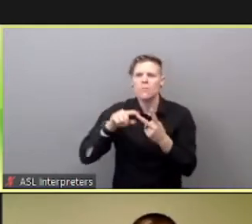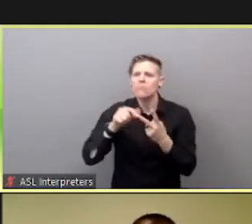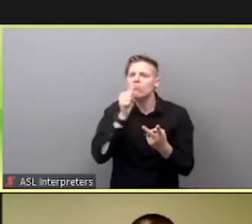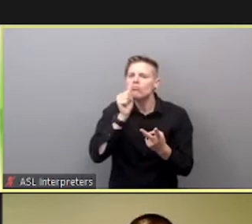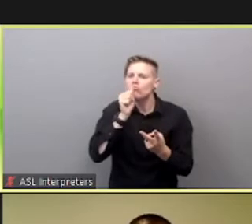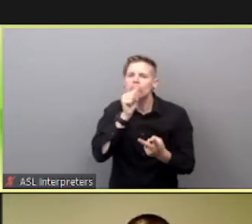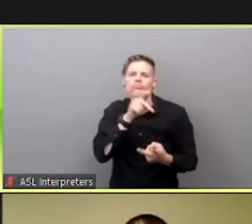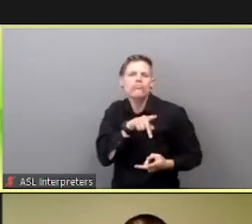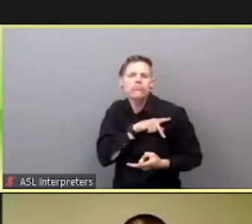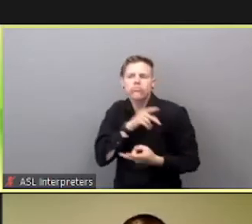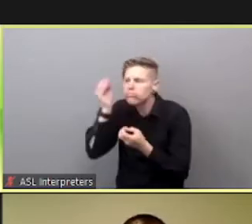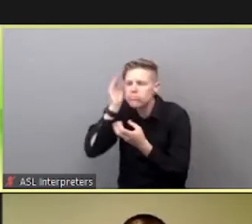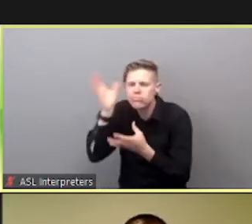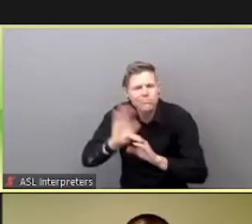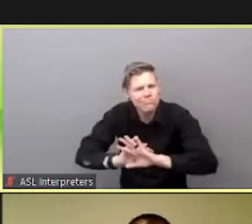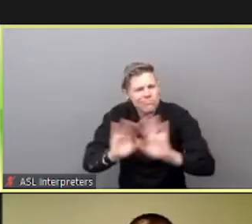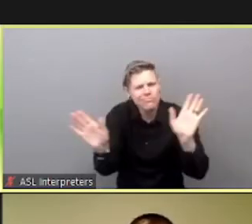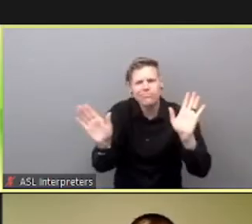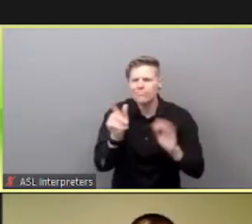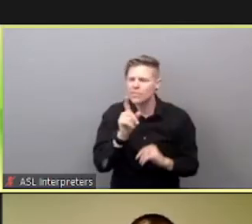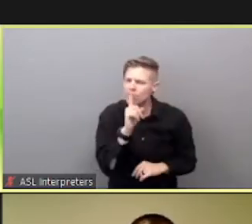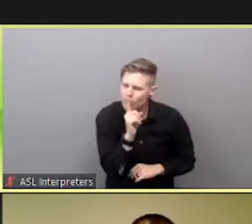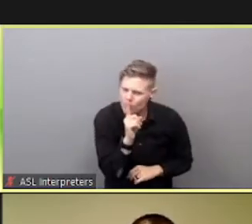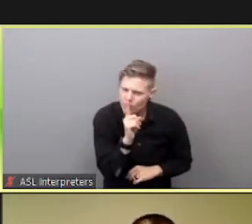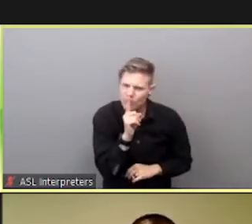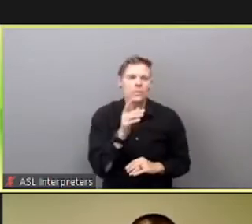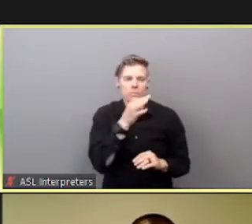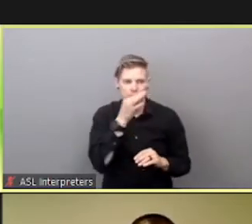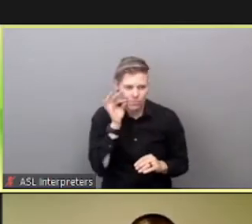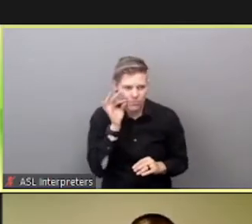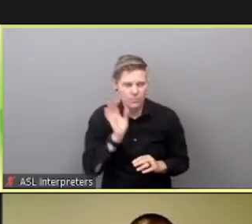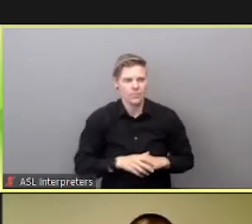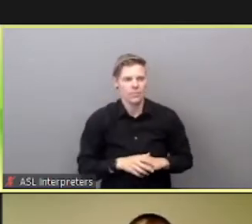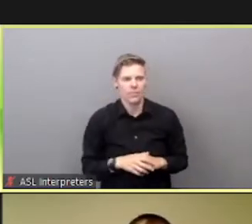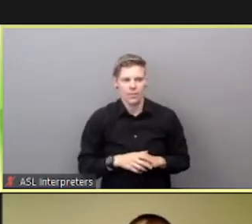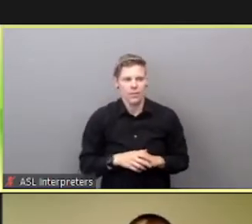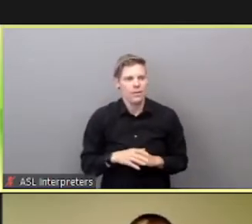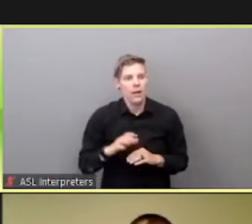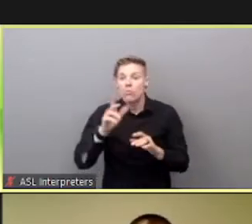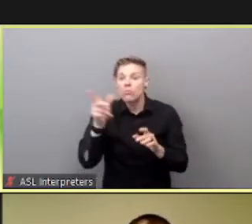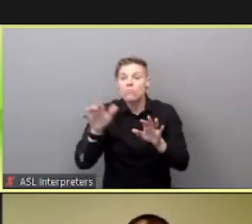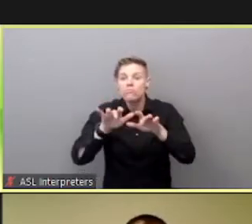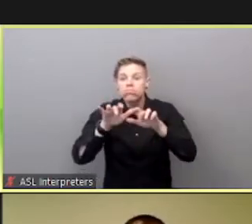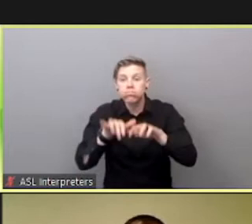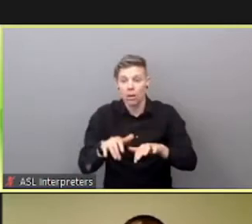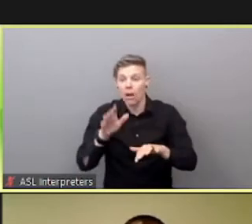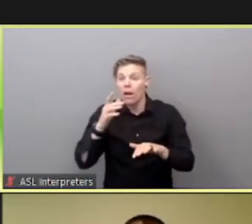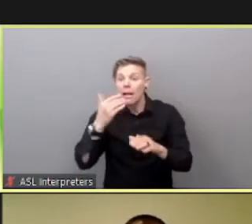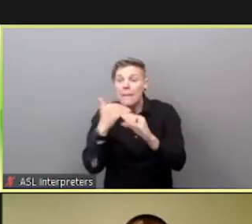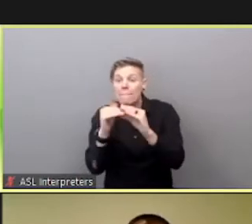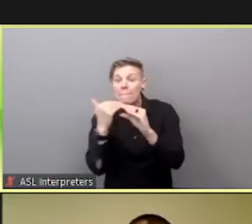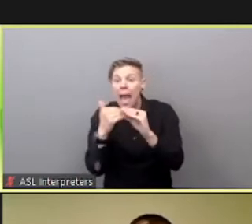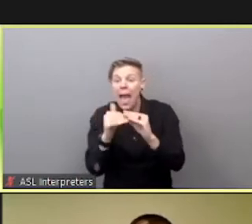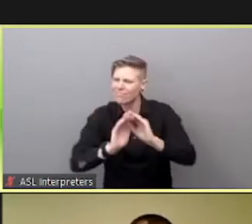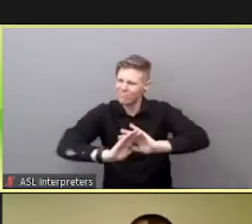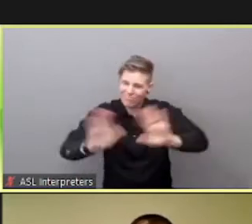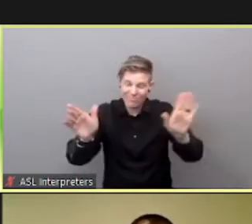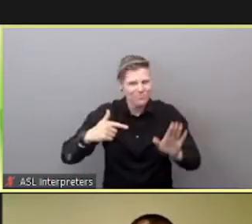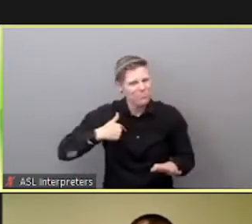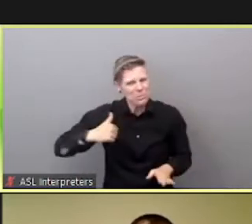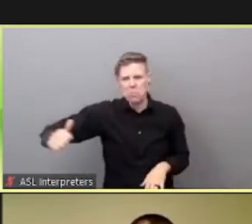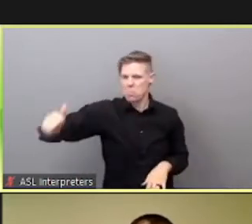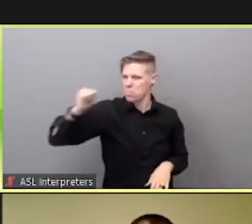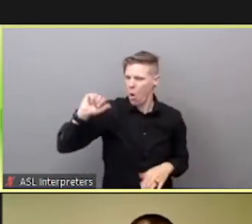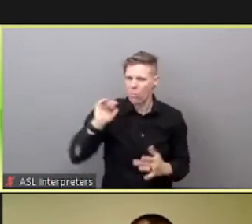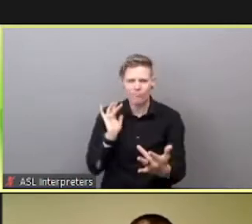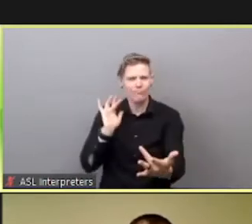our staff will never email a claimant or a New Mexican and ask for a social security number, a password, or any